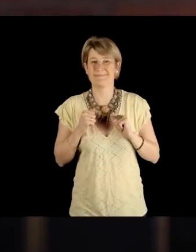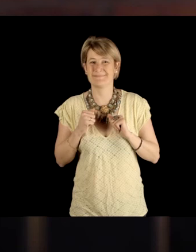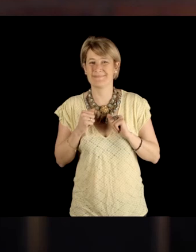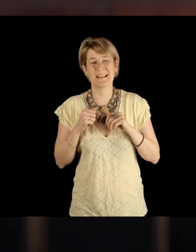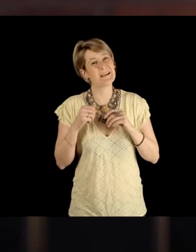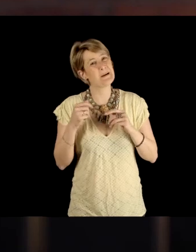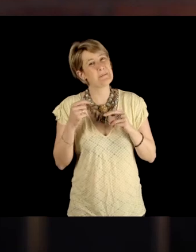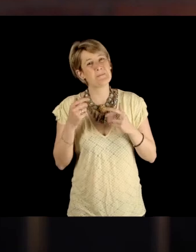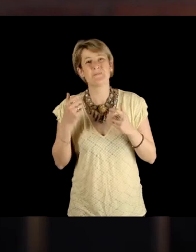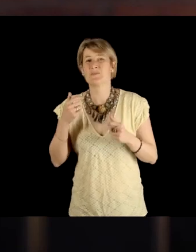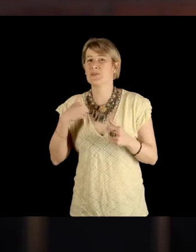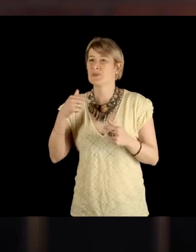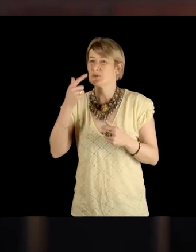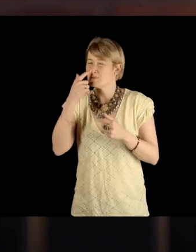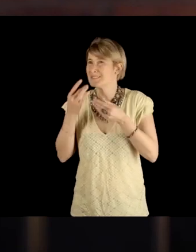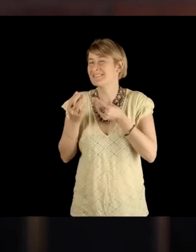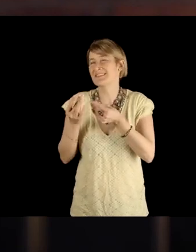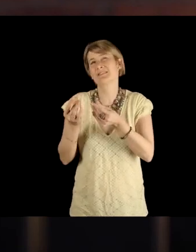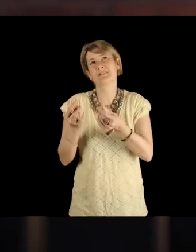That's all.